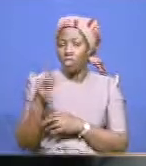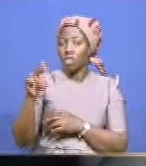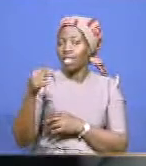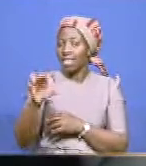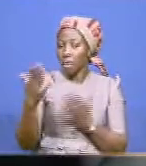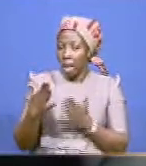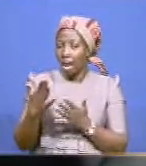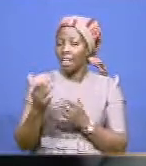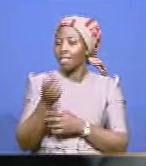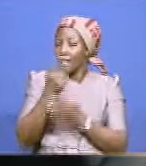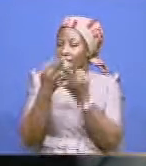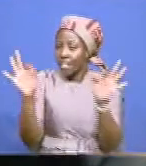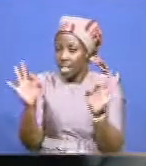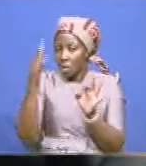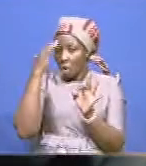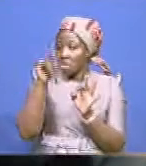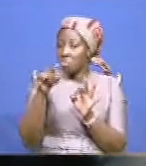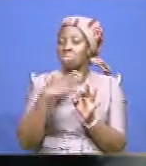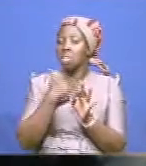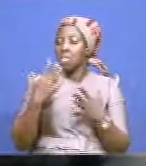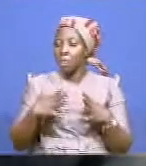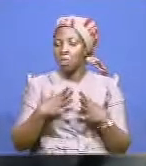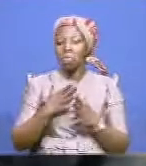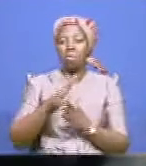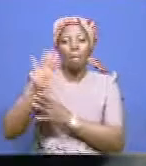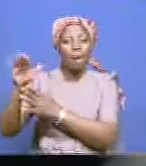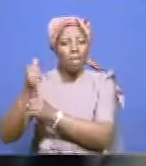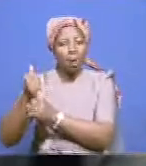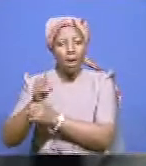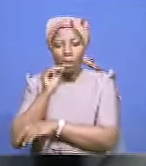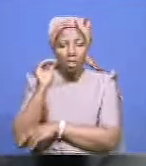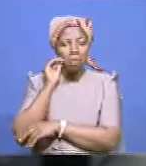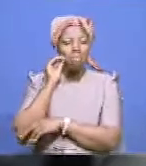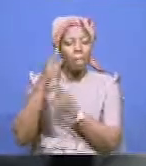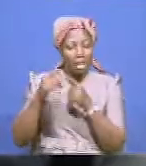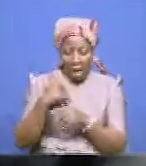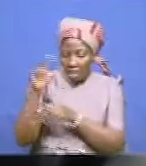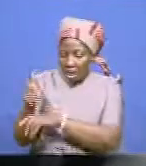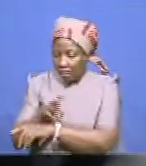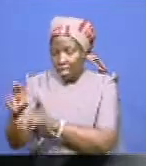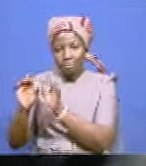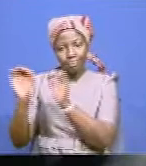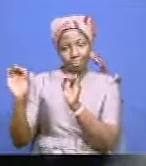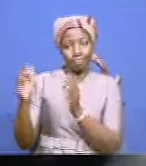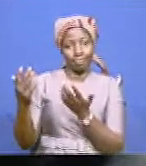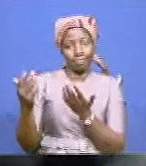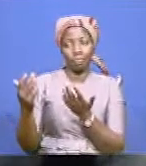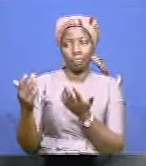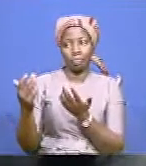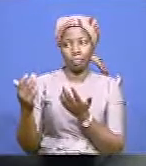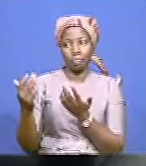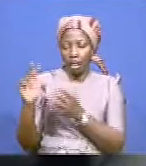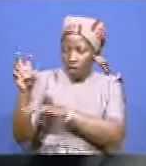for free because you want people to produce back to their homes, but there is no oversight and